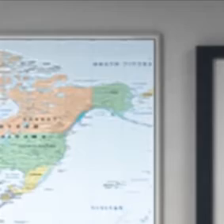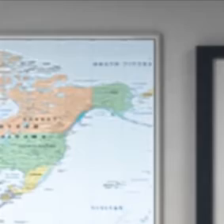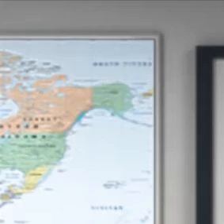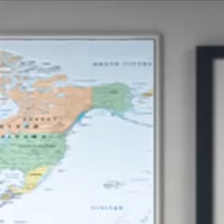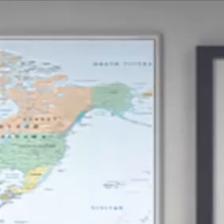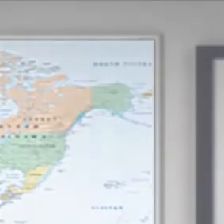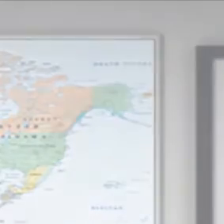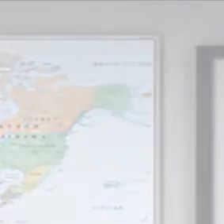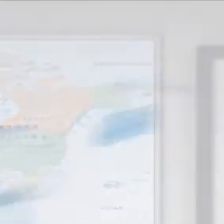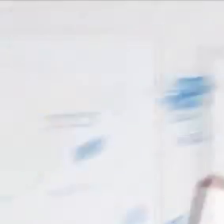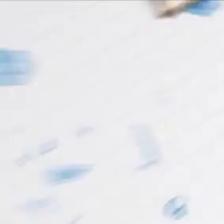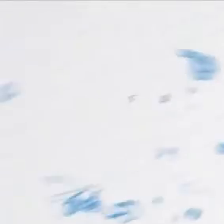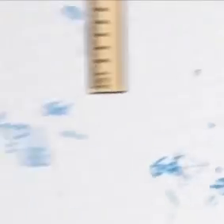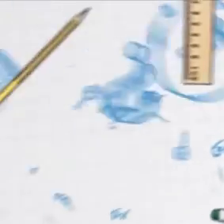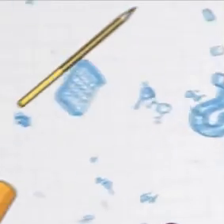bye!